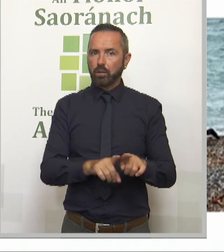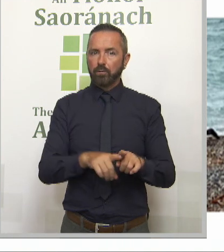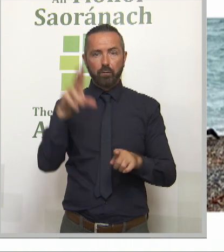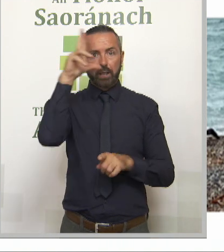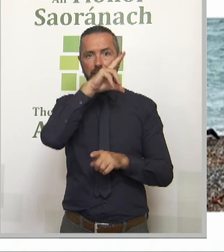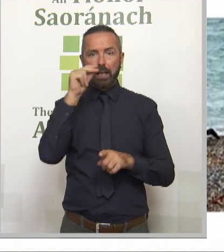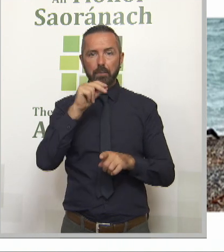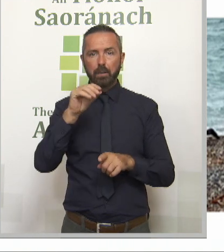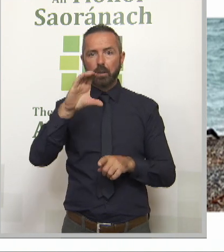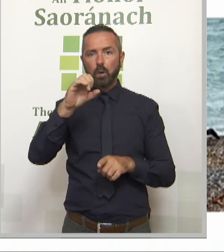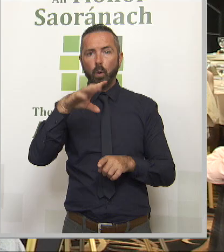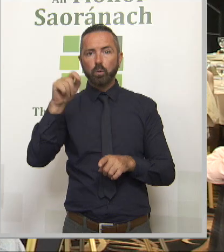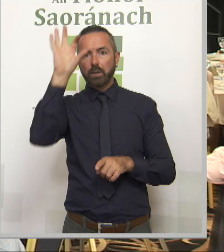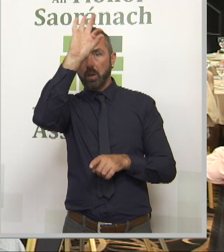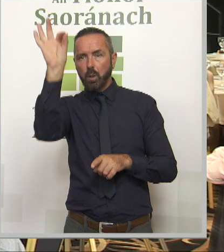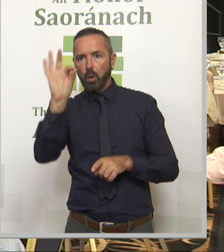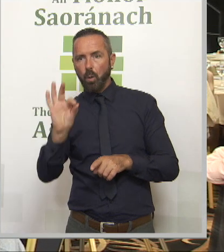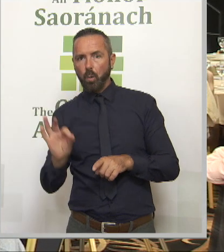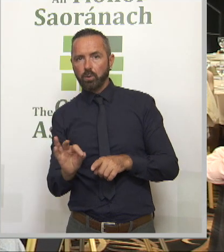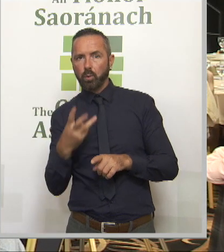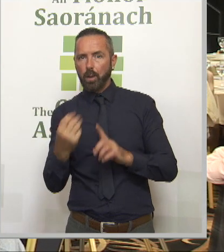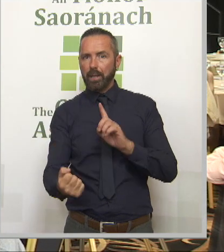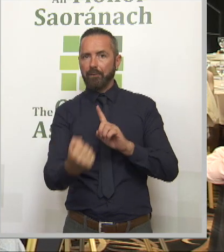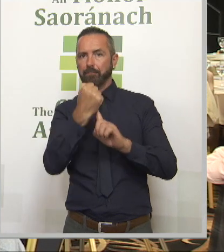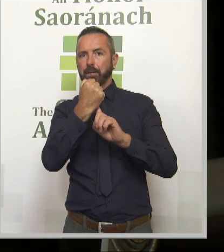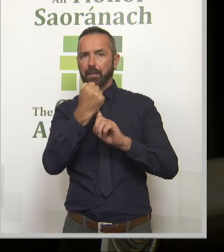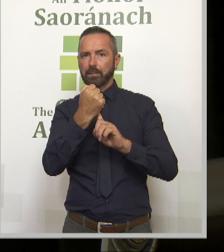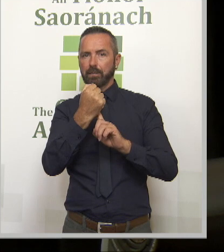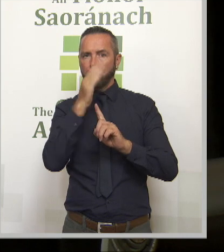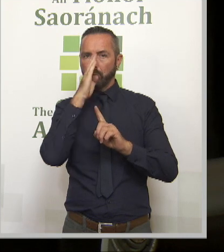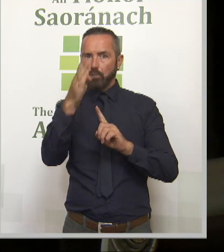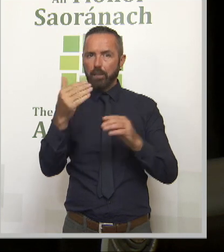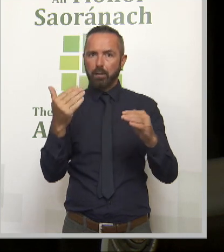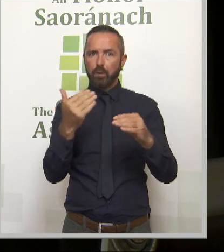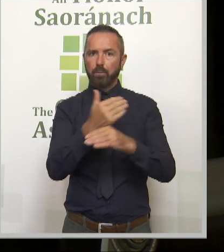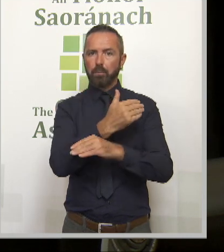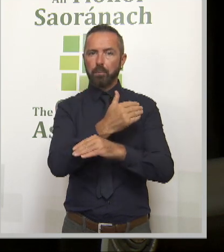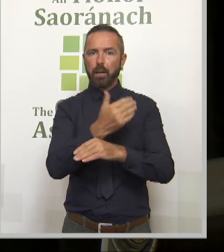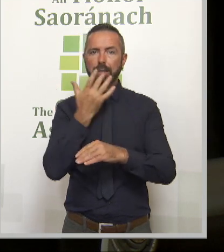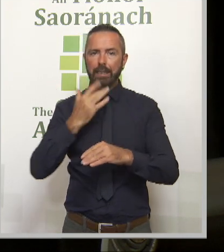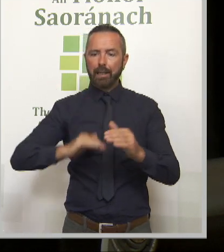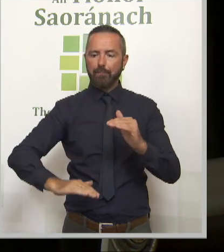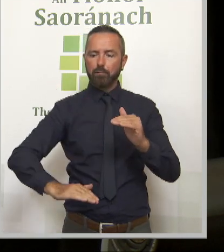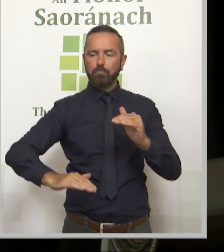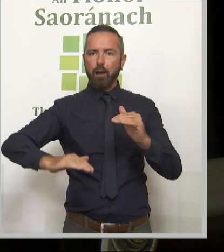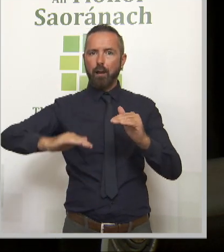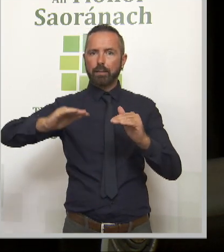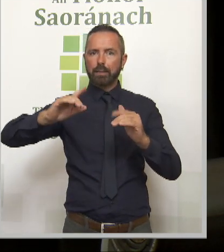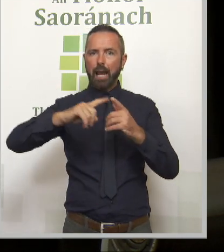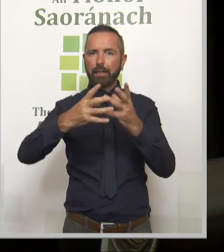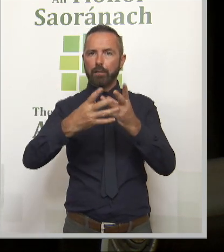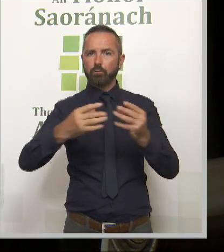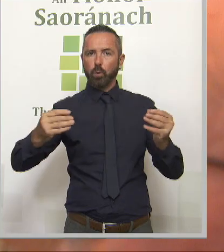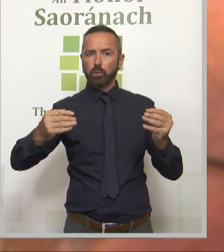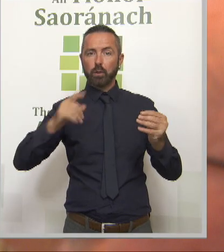example, our coastlines would be impacted, are being impacted indirectly through sea level rise and coastal erosion, which means a loss of those